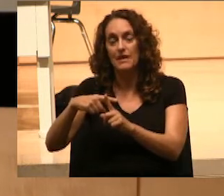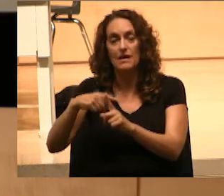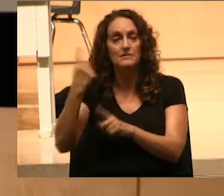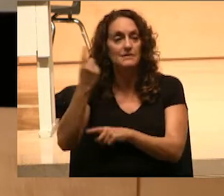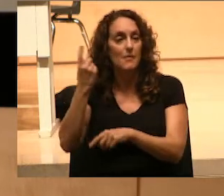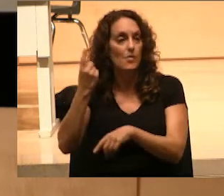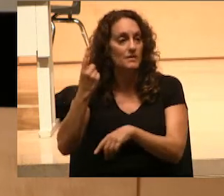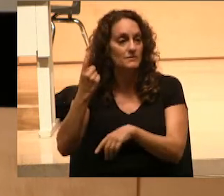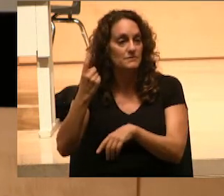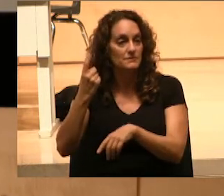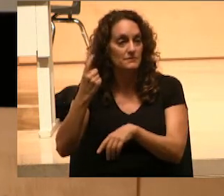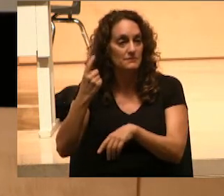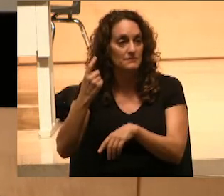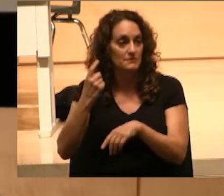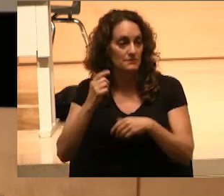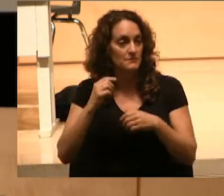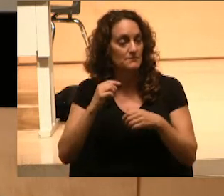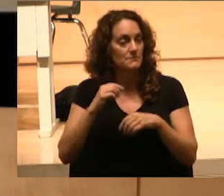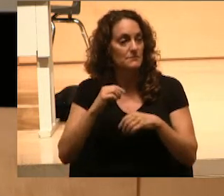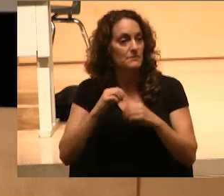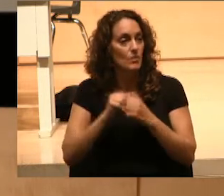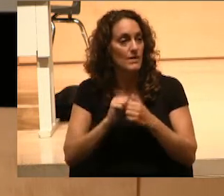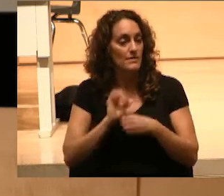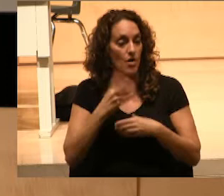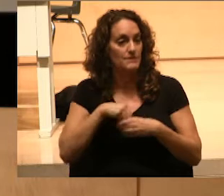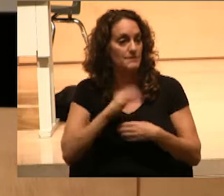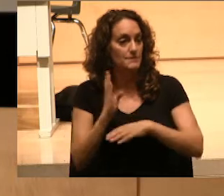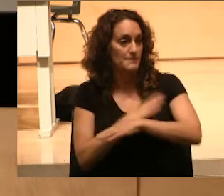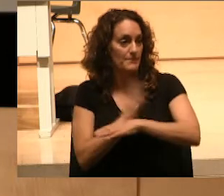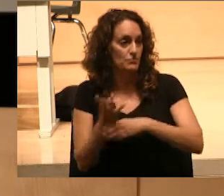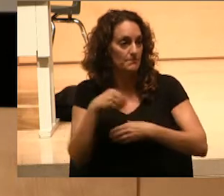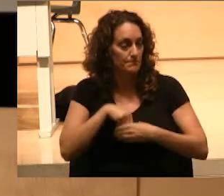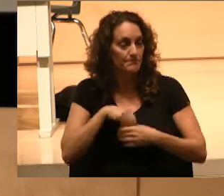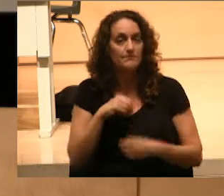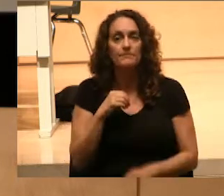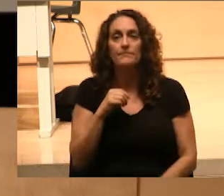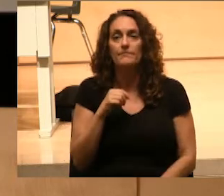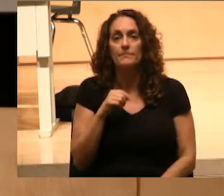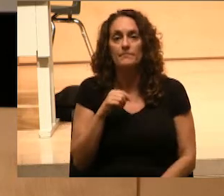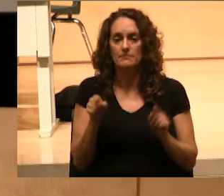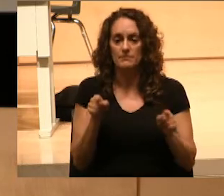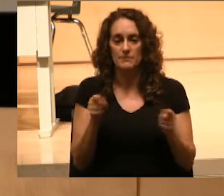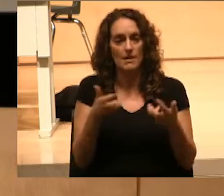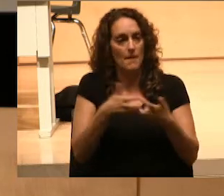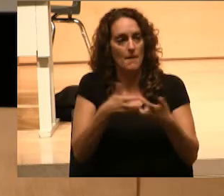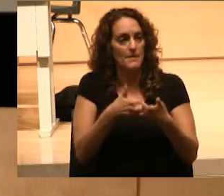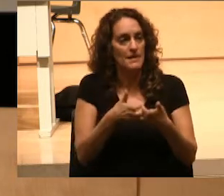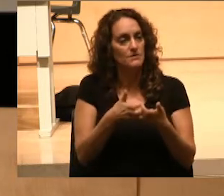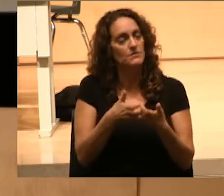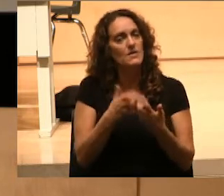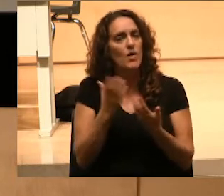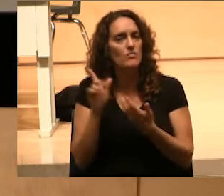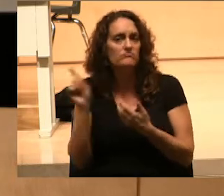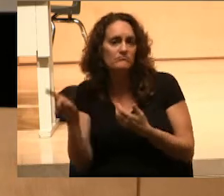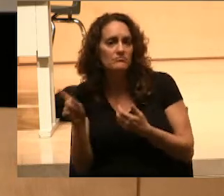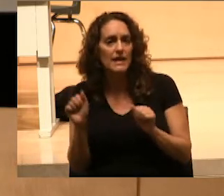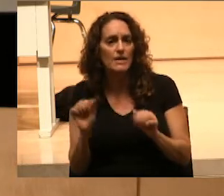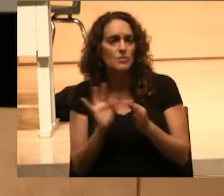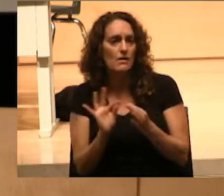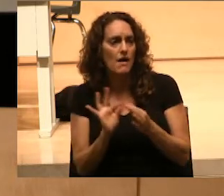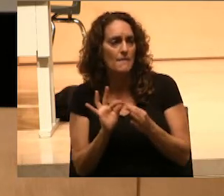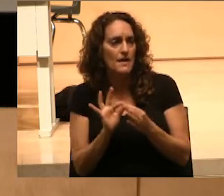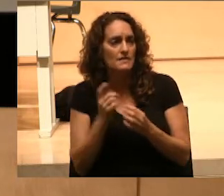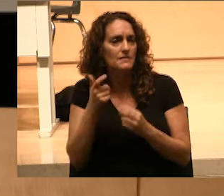someone on the autism spectrum. And I just wondered if you can comment a little